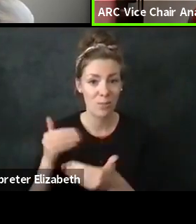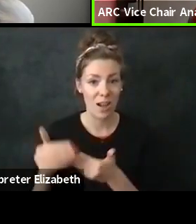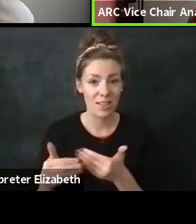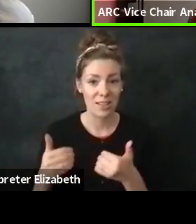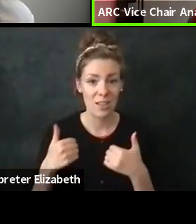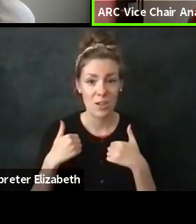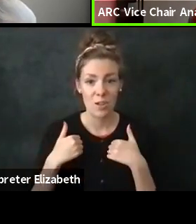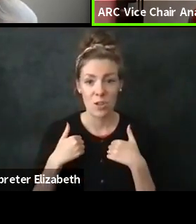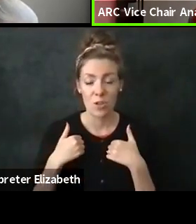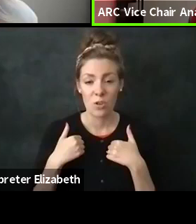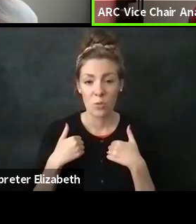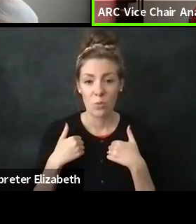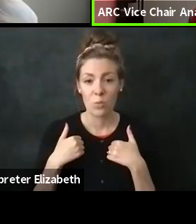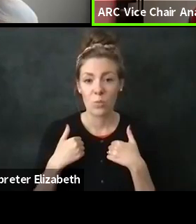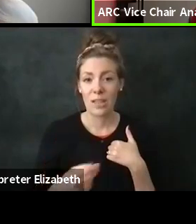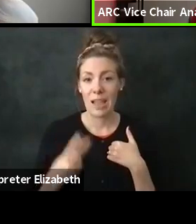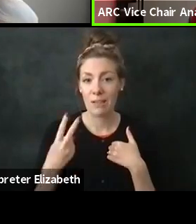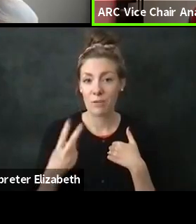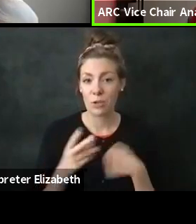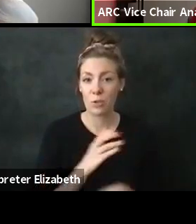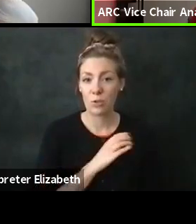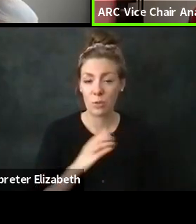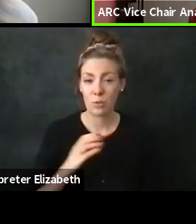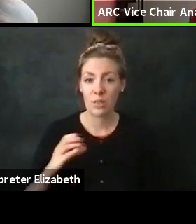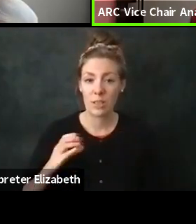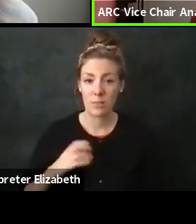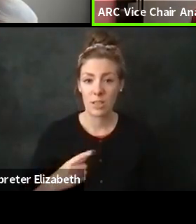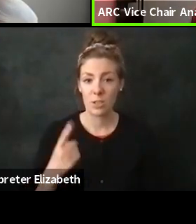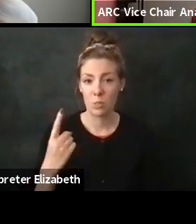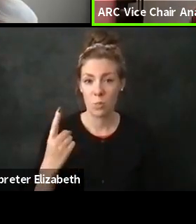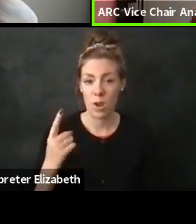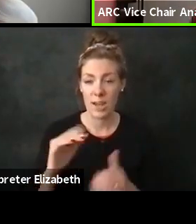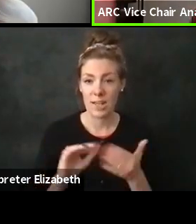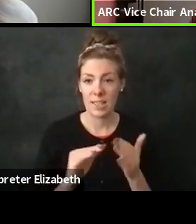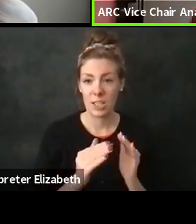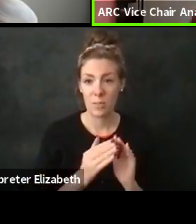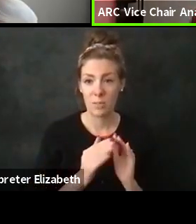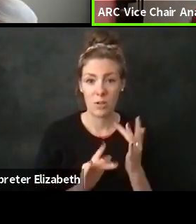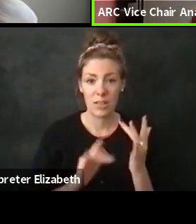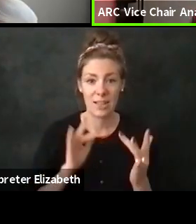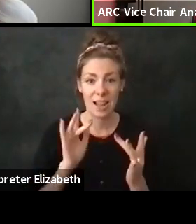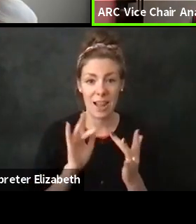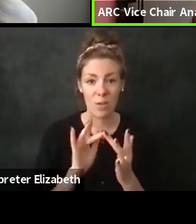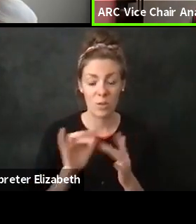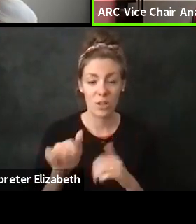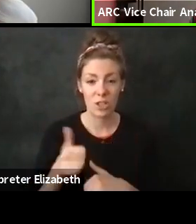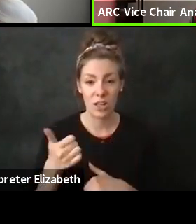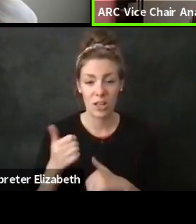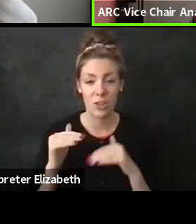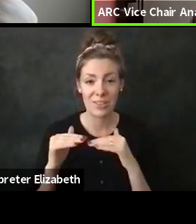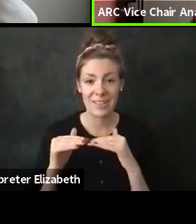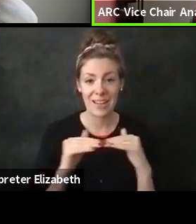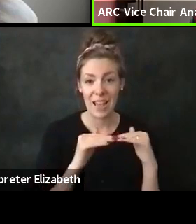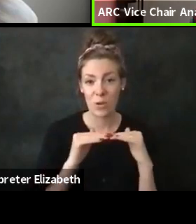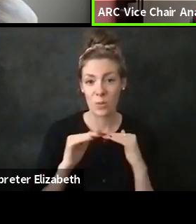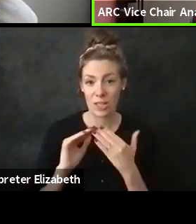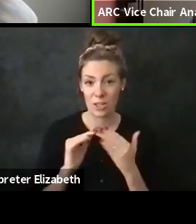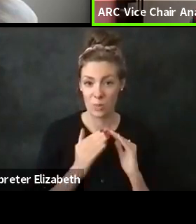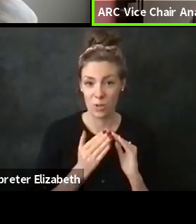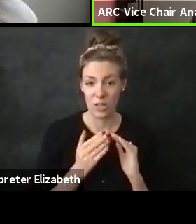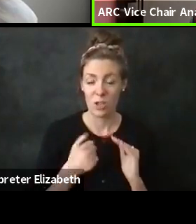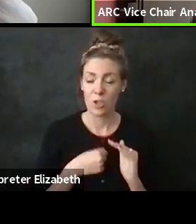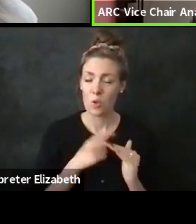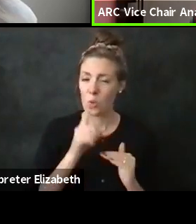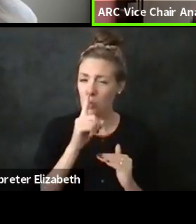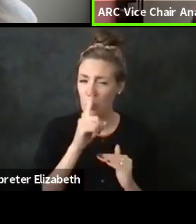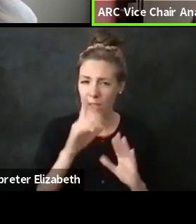hoc committees. One is a community outreach, and the other one is an equity committee. So we're really